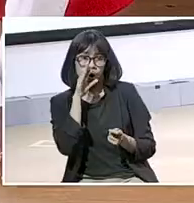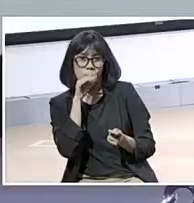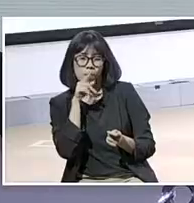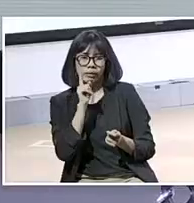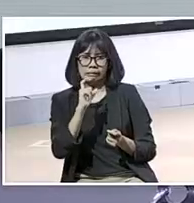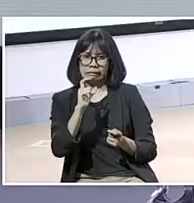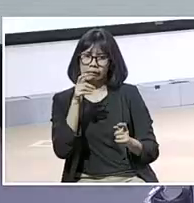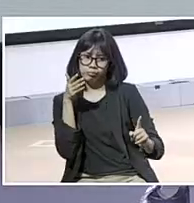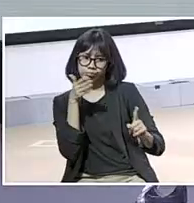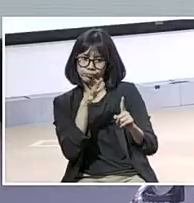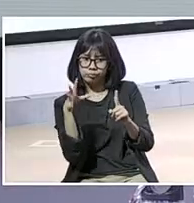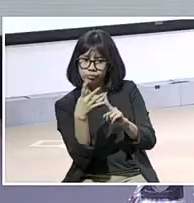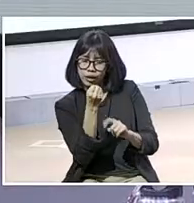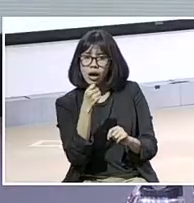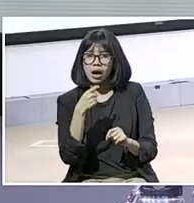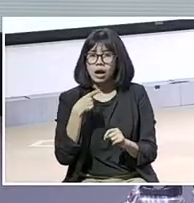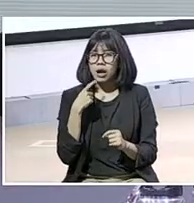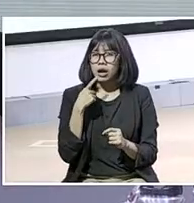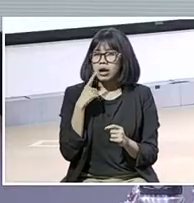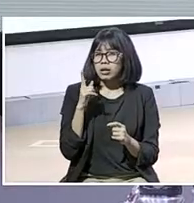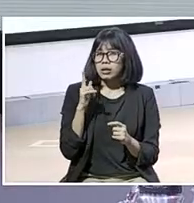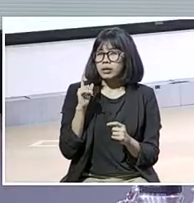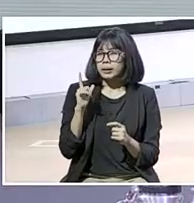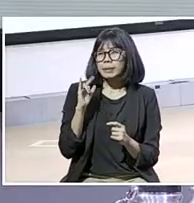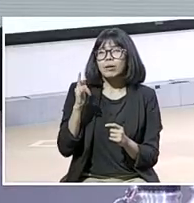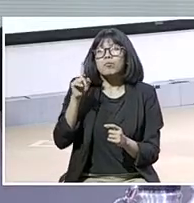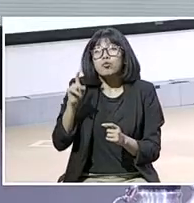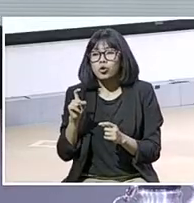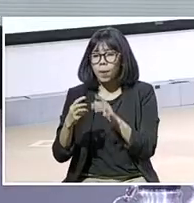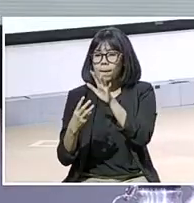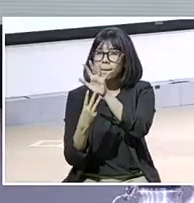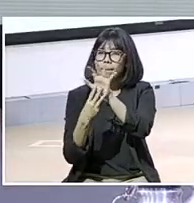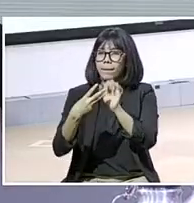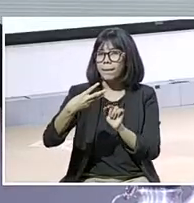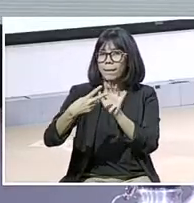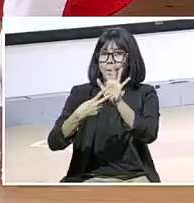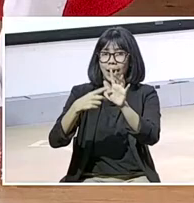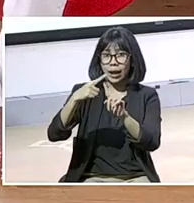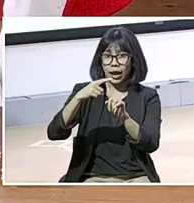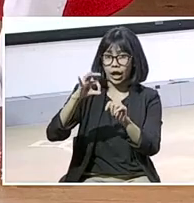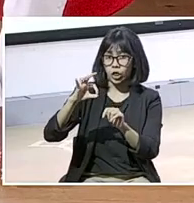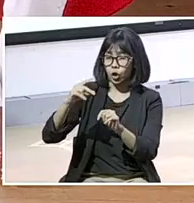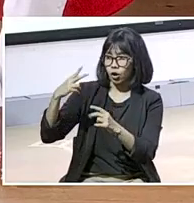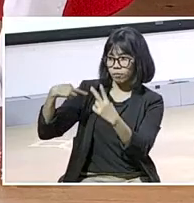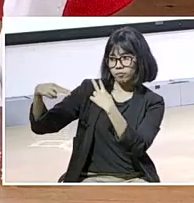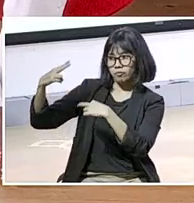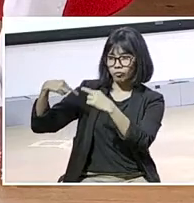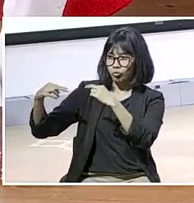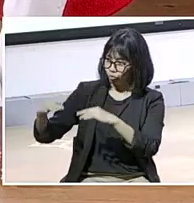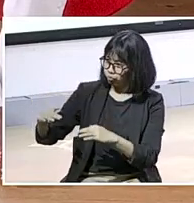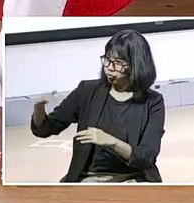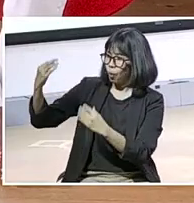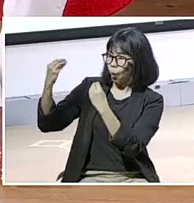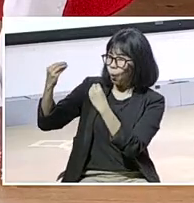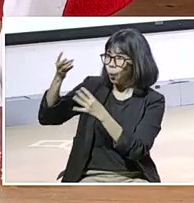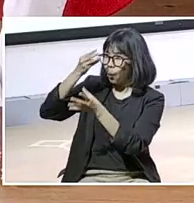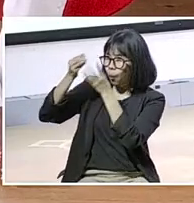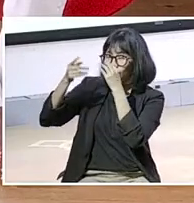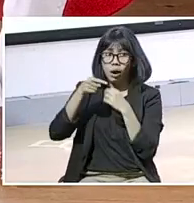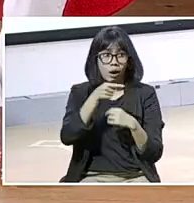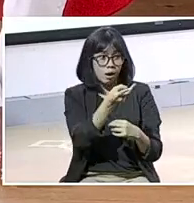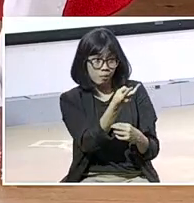I think having a mentor is also an important thing. Do you have a mentor, like, growing up and while you achieve your